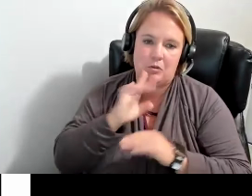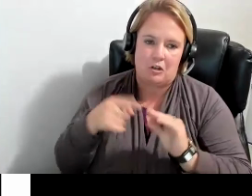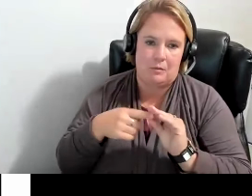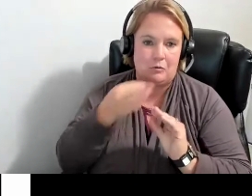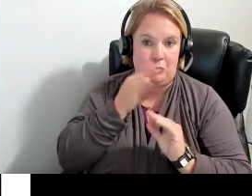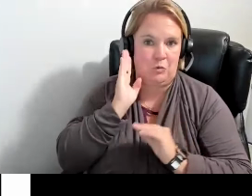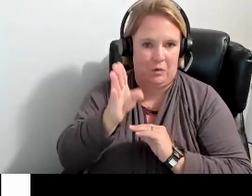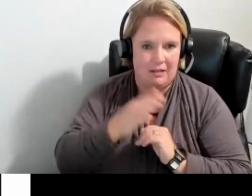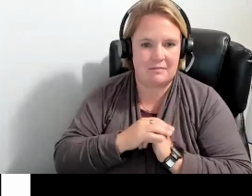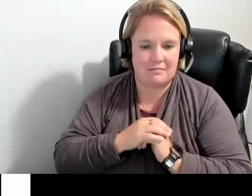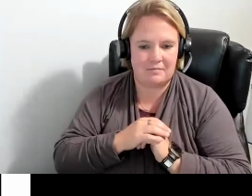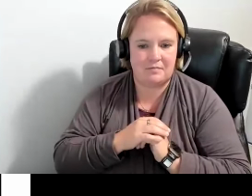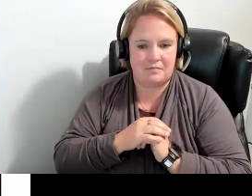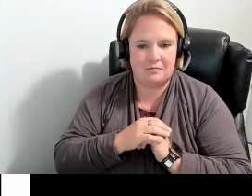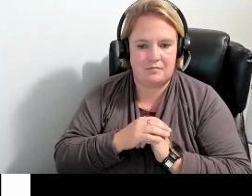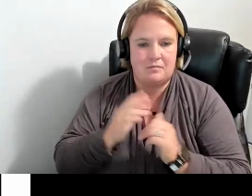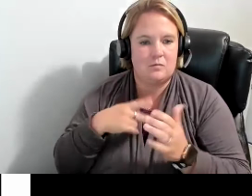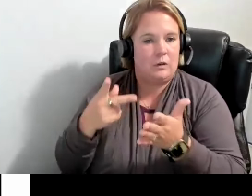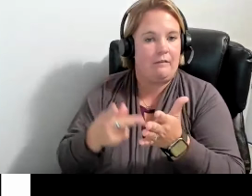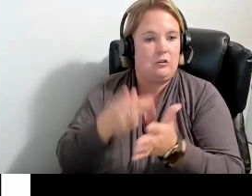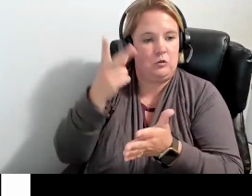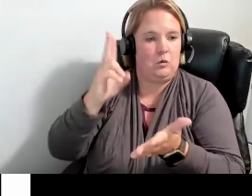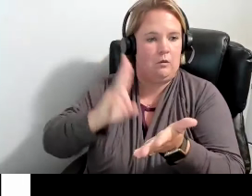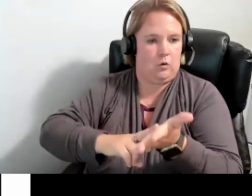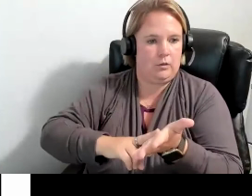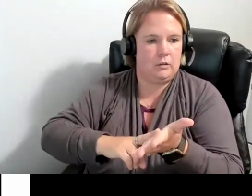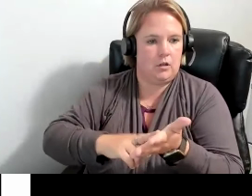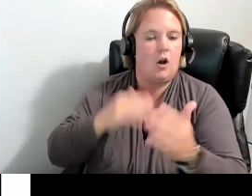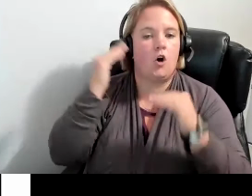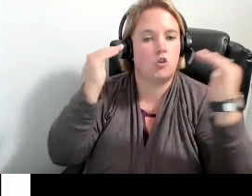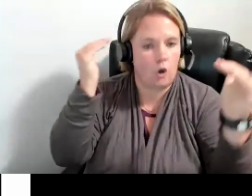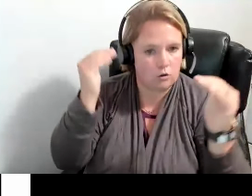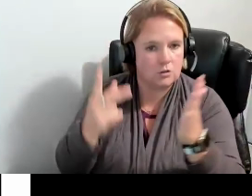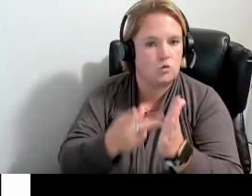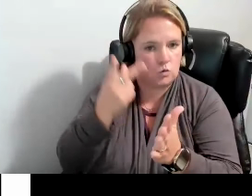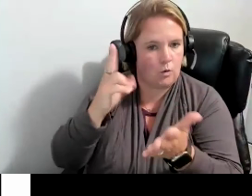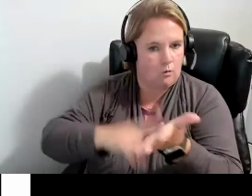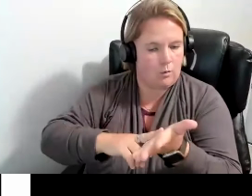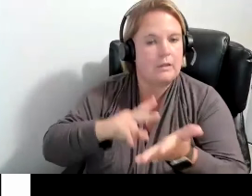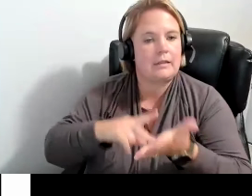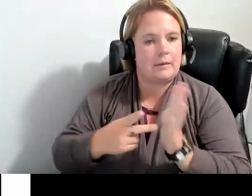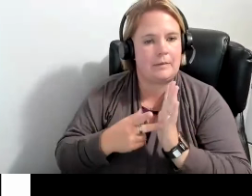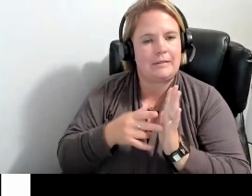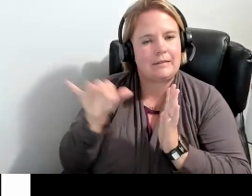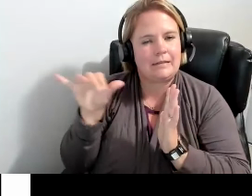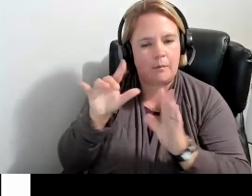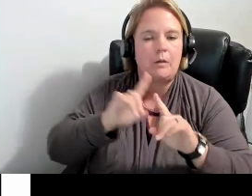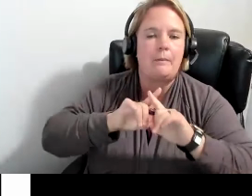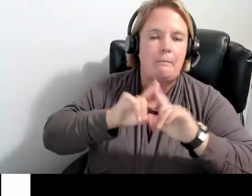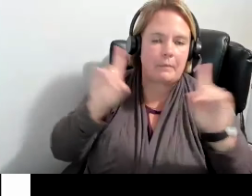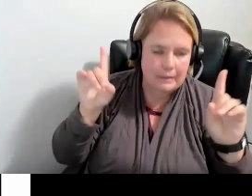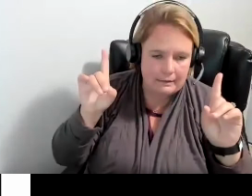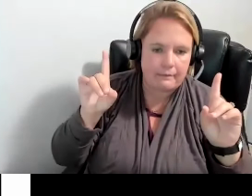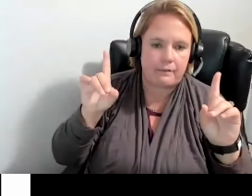shortly. We do adult dual enrollment, which is similar, but also still different from the